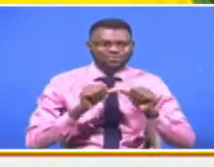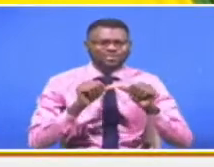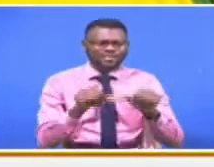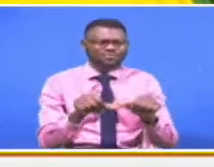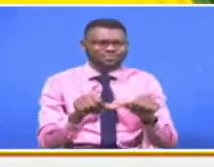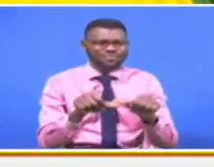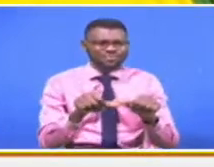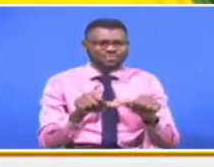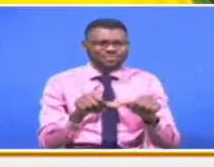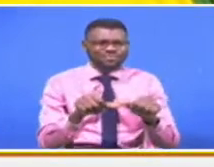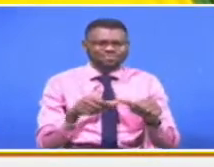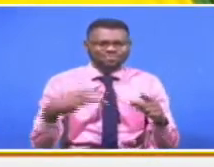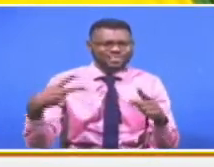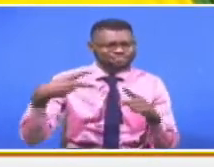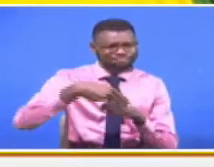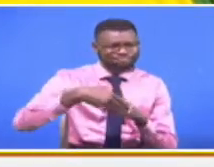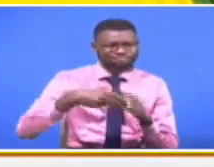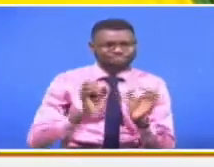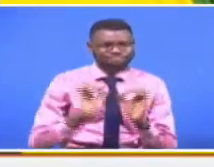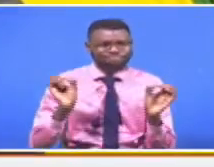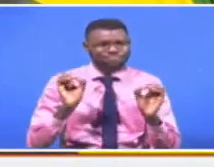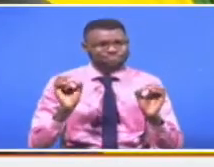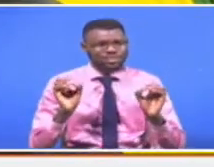nini? Inaendelea.